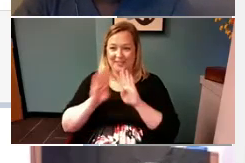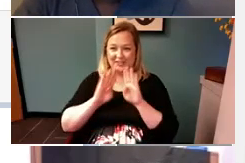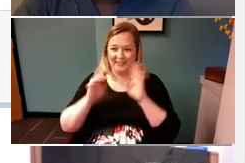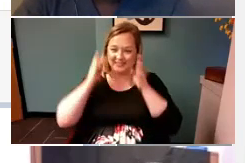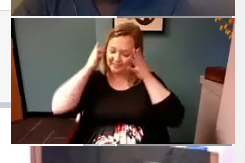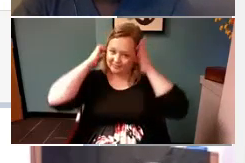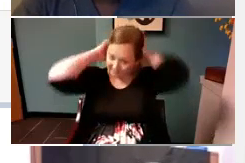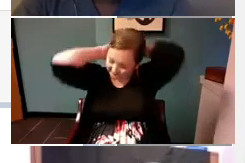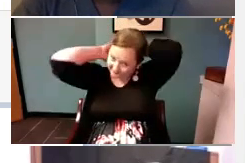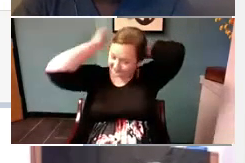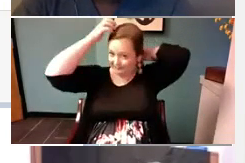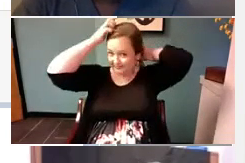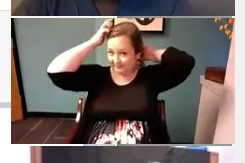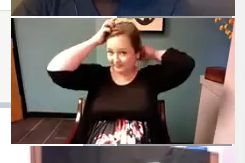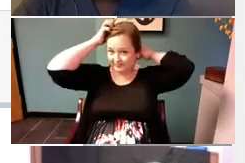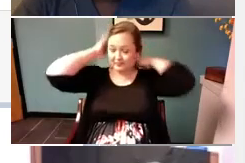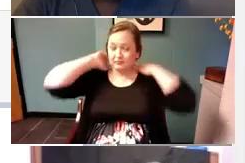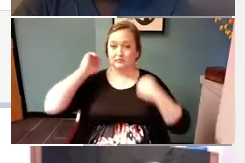one sec.